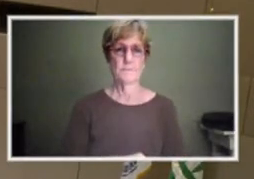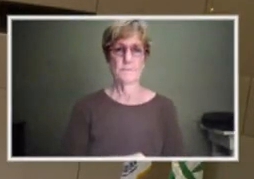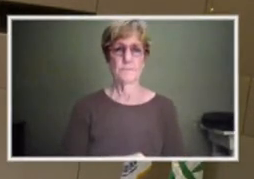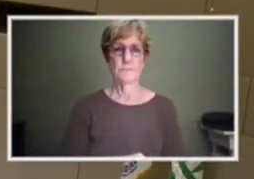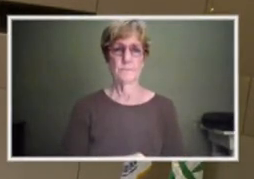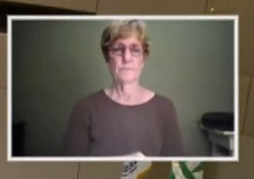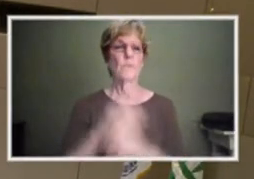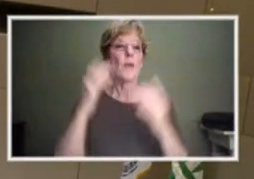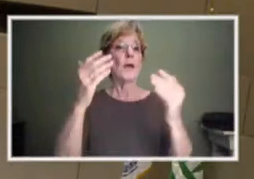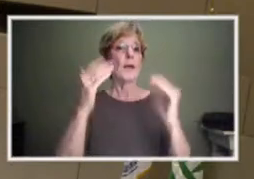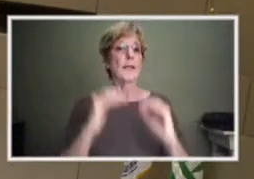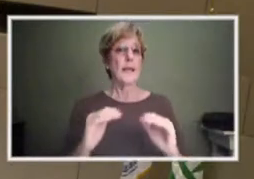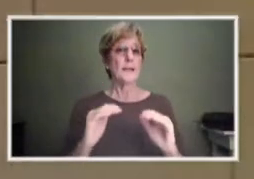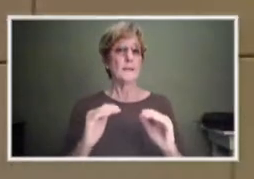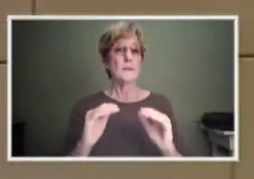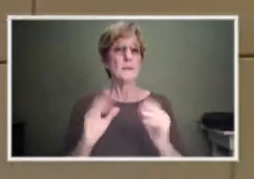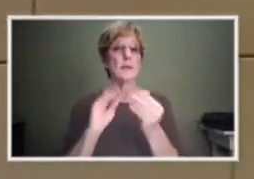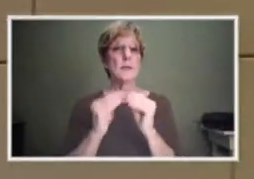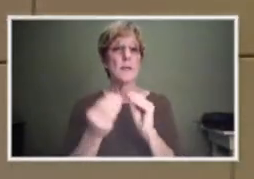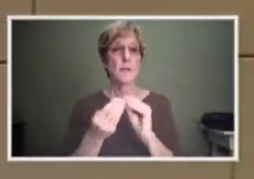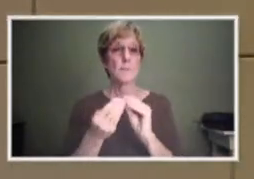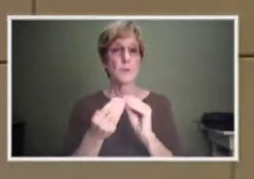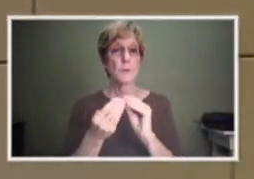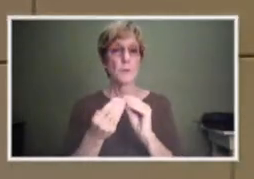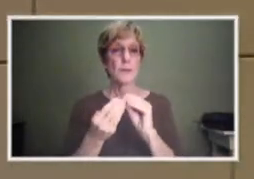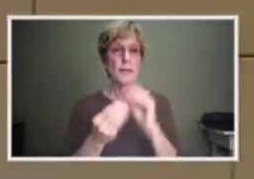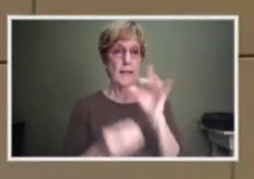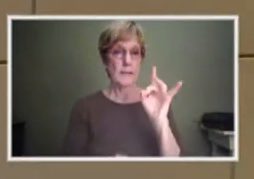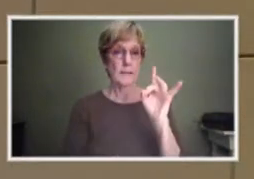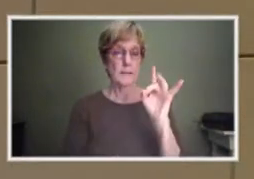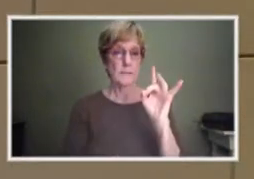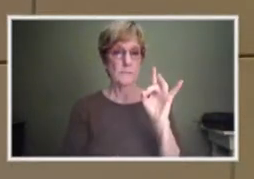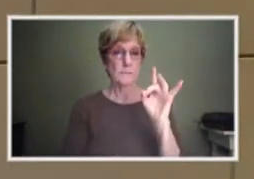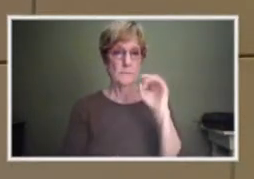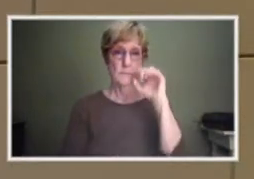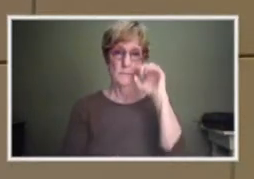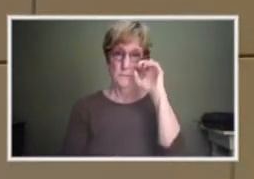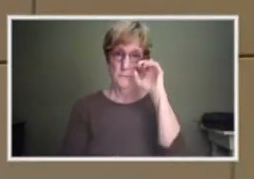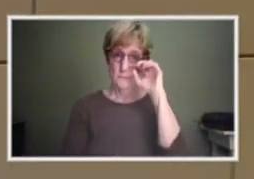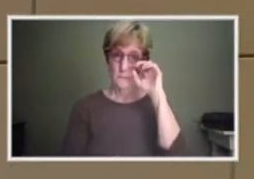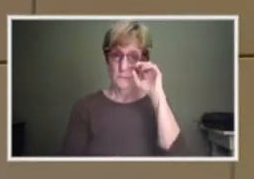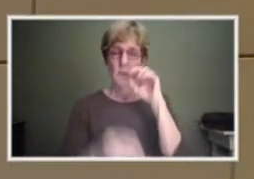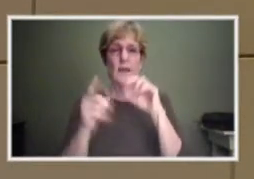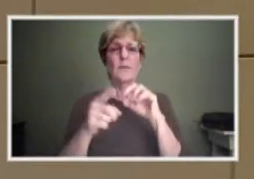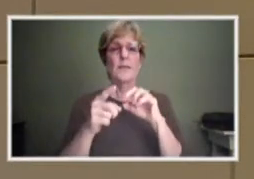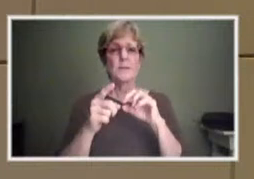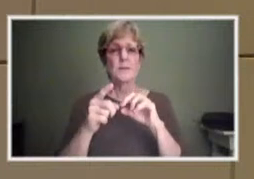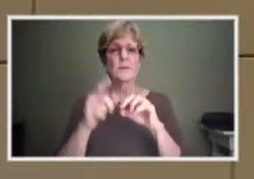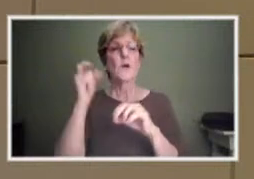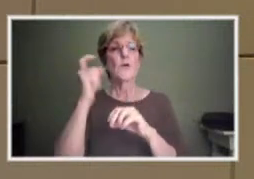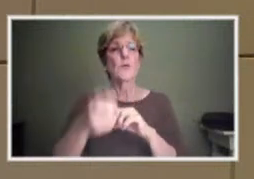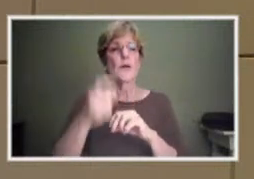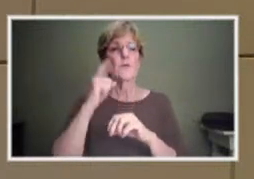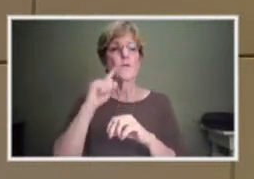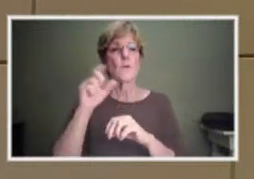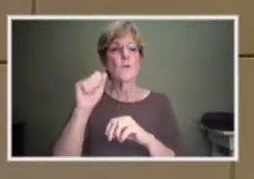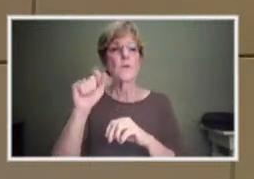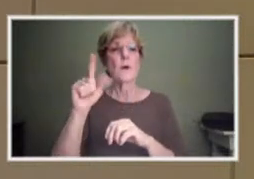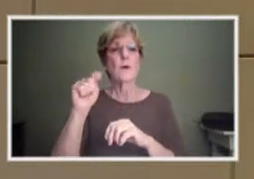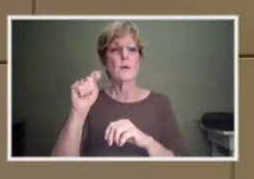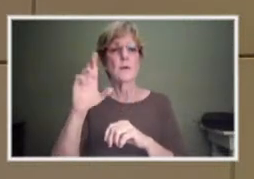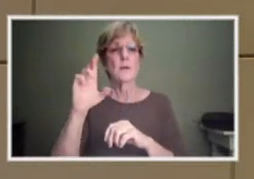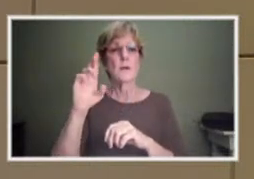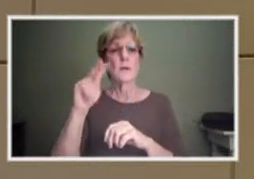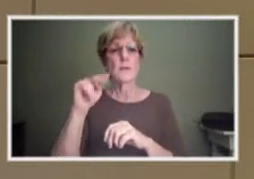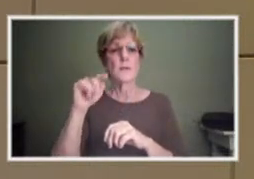Next item is item number 8. This is a grant for Alternatives to Violence Program